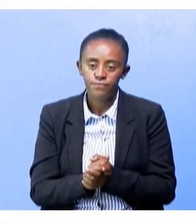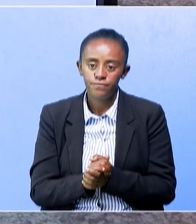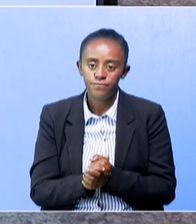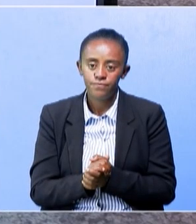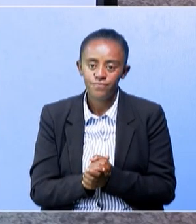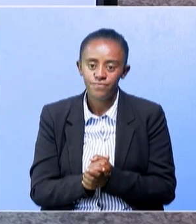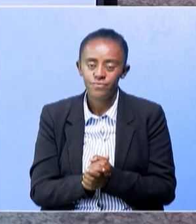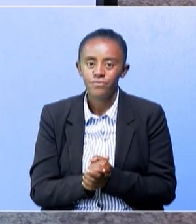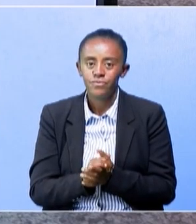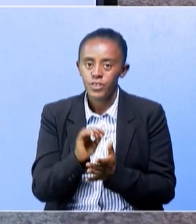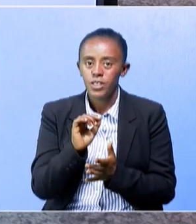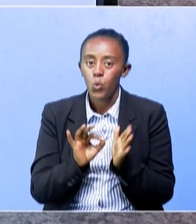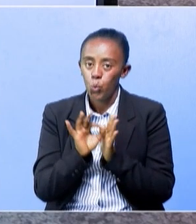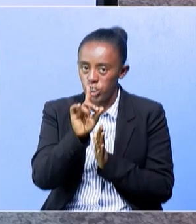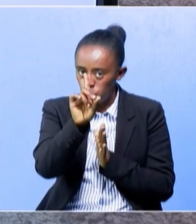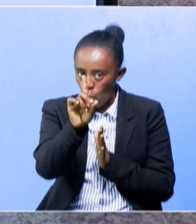Question number 1.